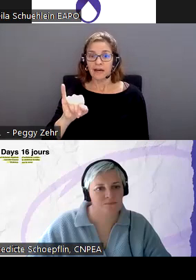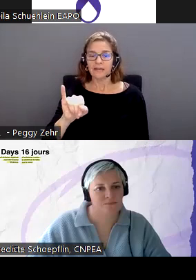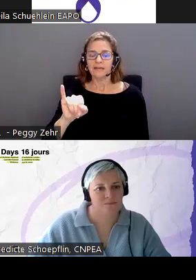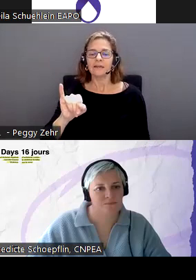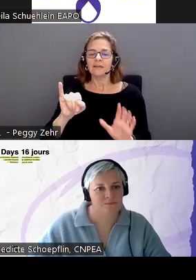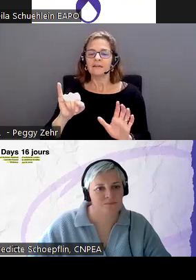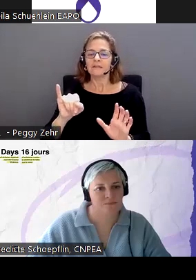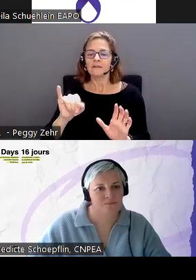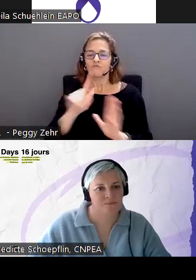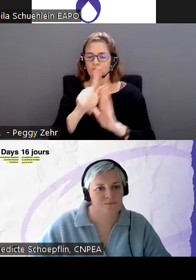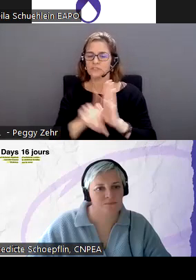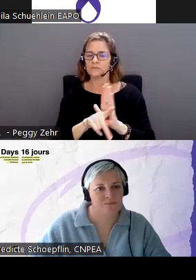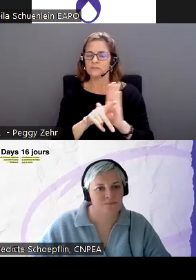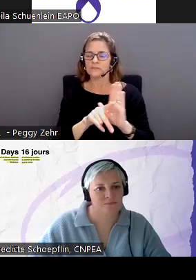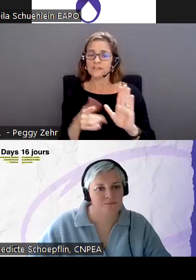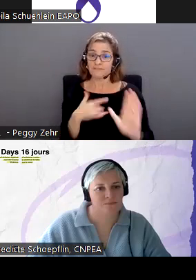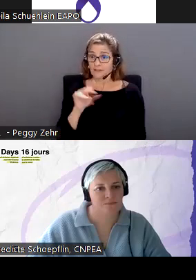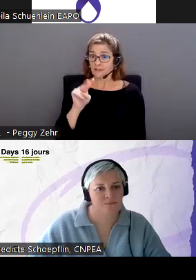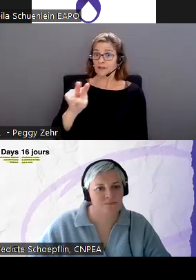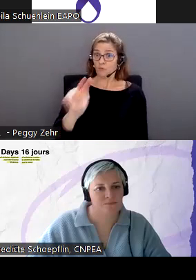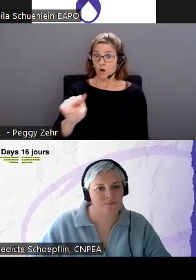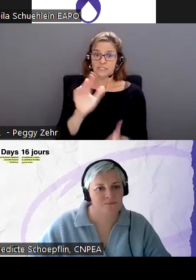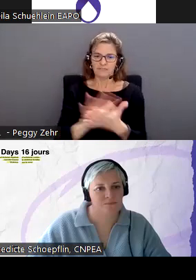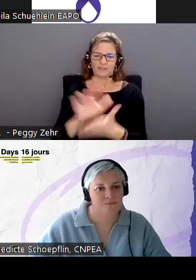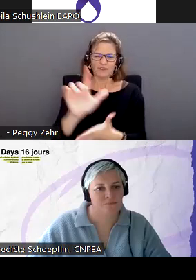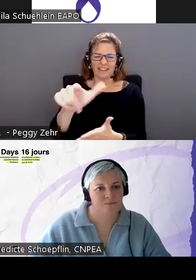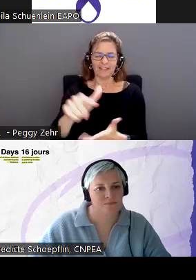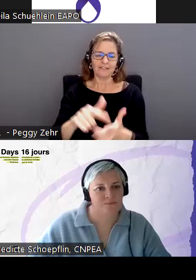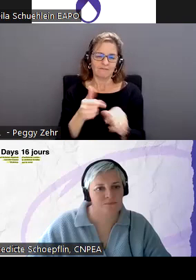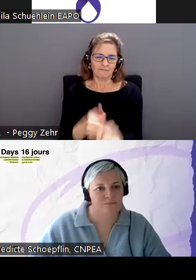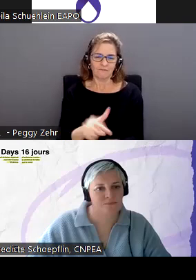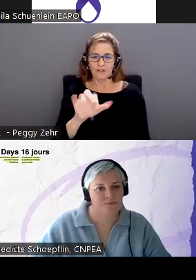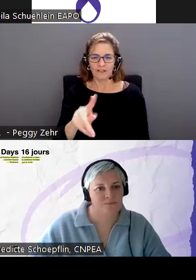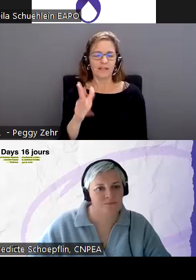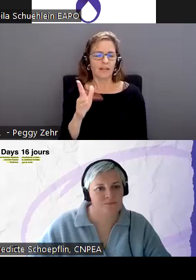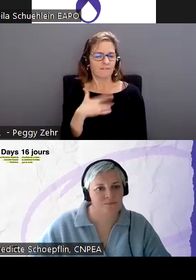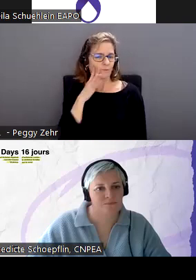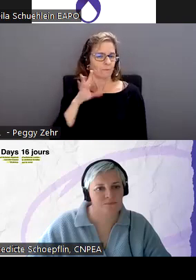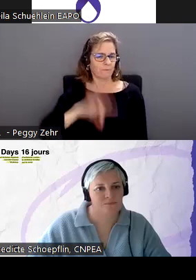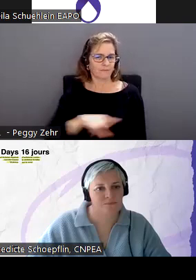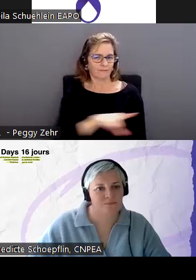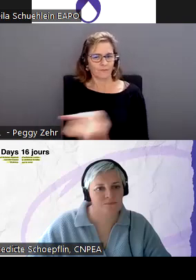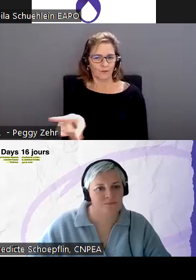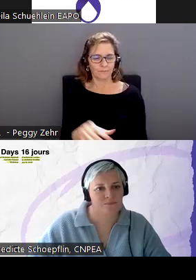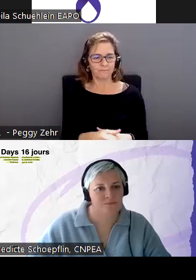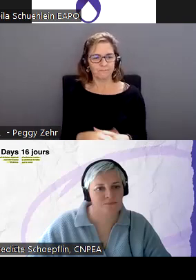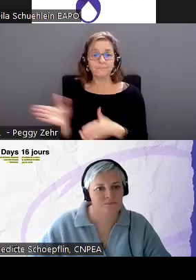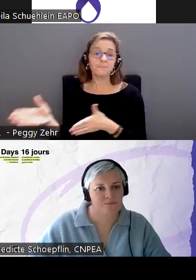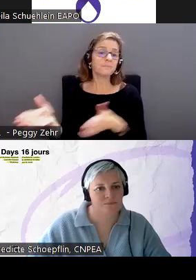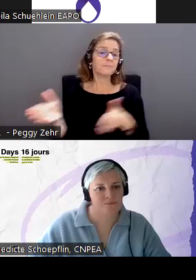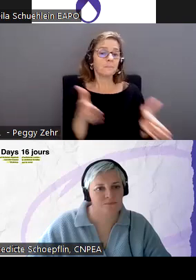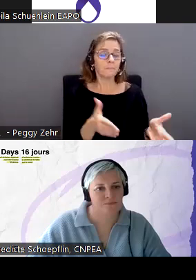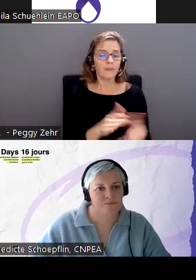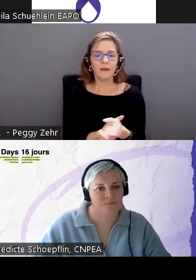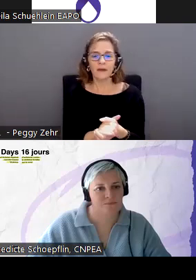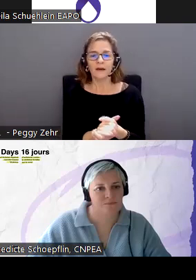think you will find helpful. And then I want to come back to Future Us. This is the roadmap to elder abuse prevention